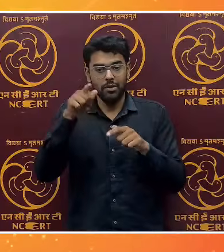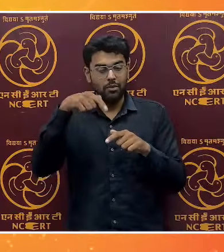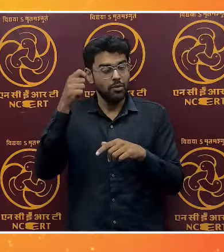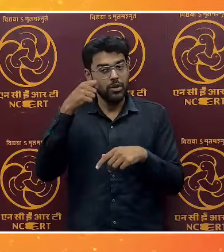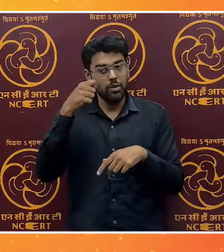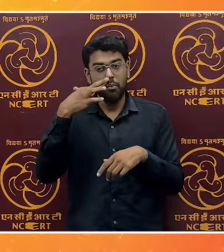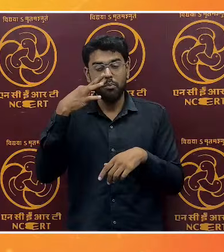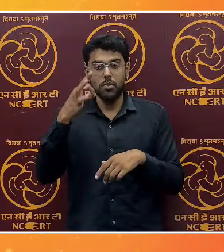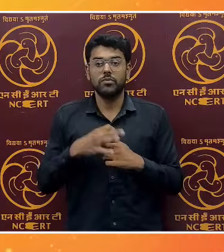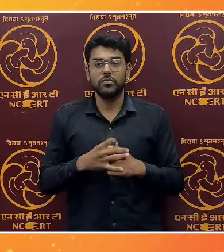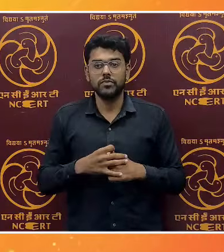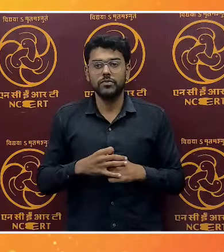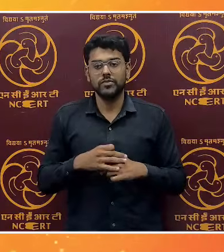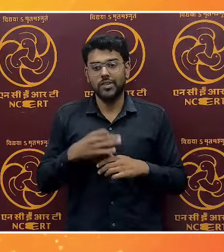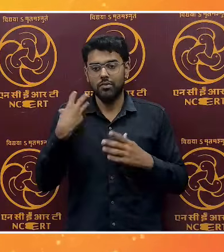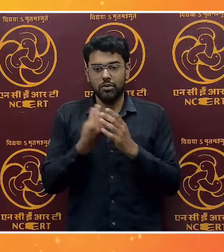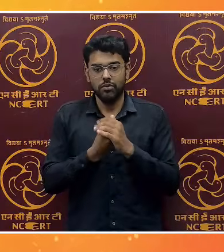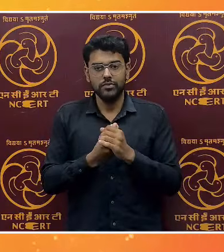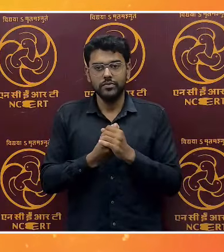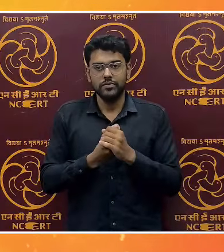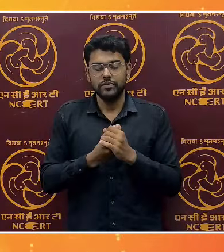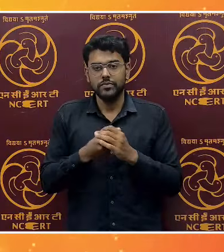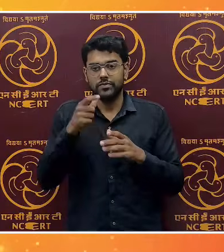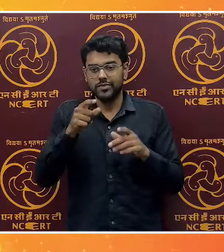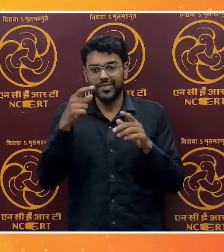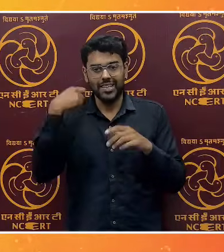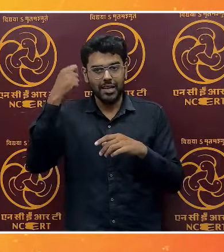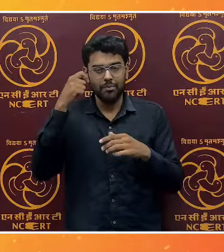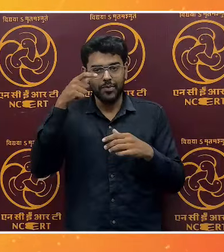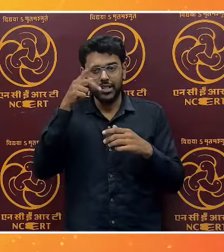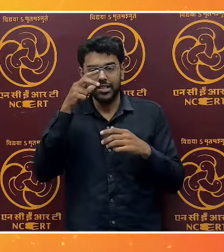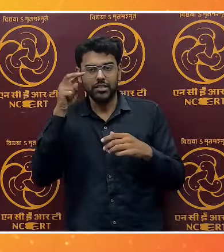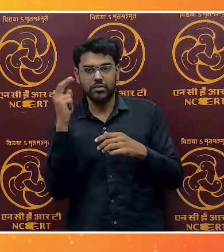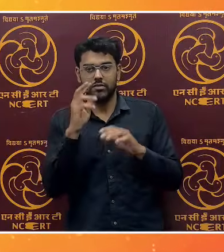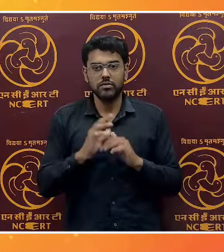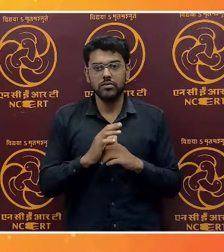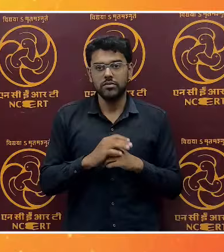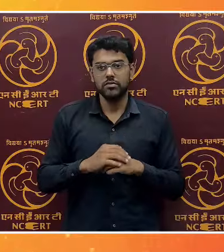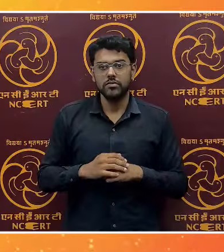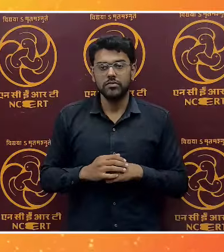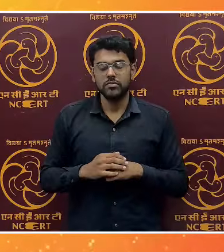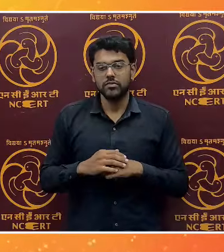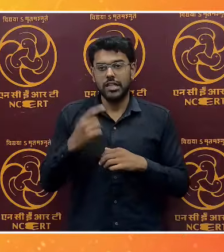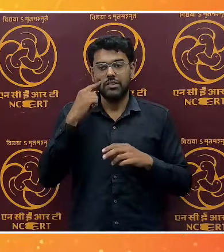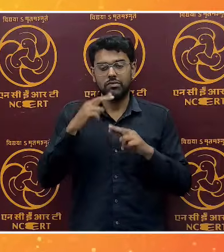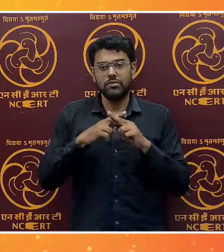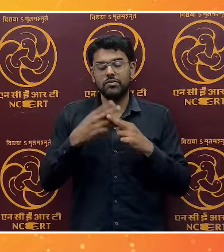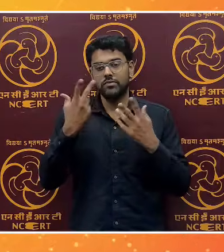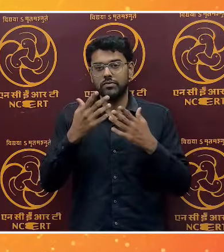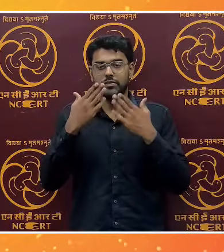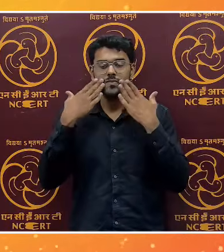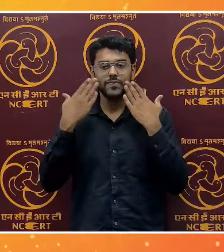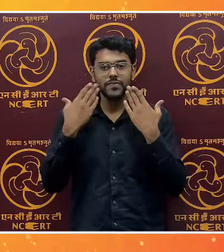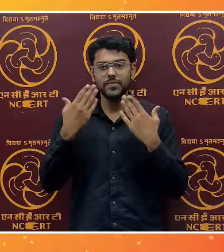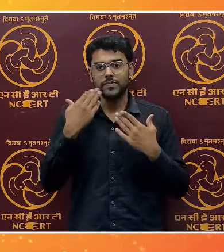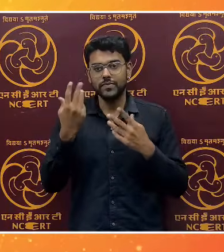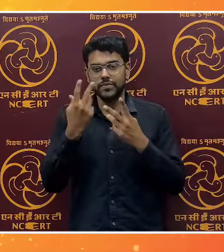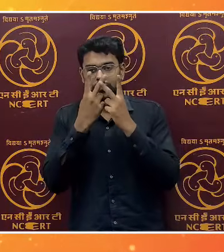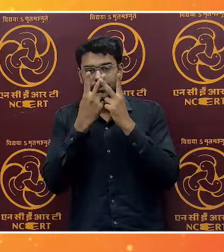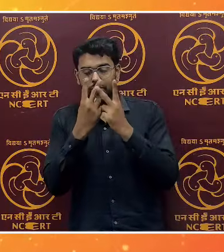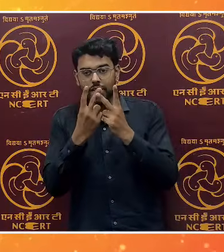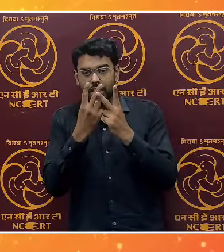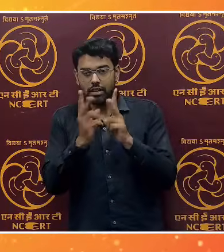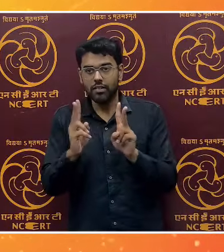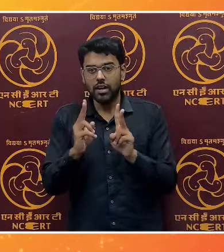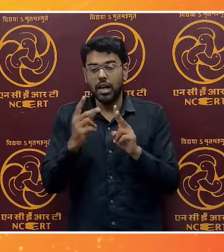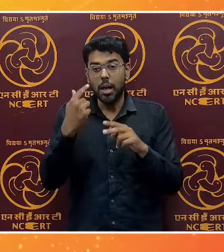matters, because we are through the camera perspective, because with my naked eye the output is different. Yes. But